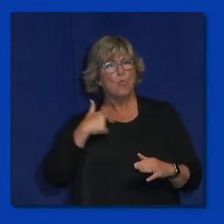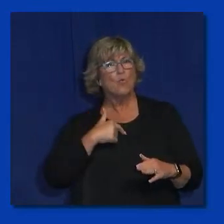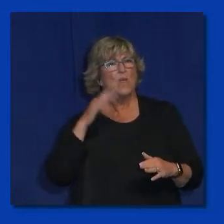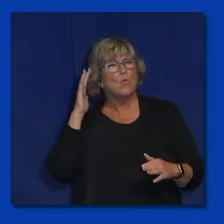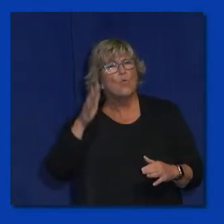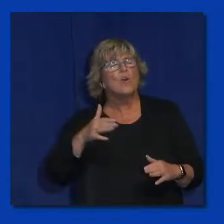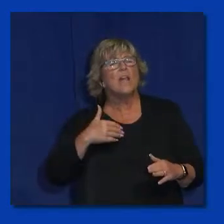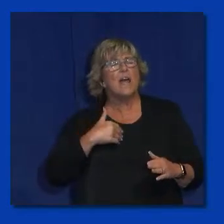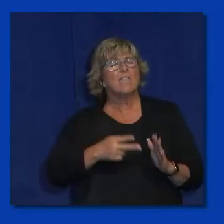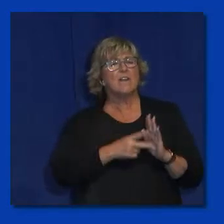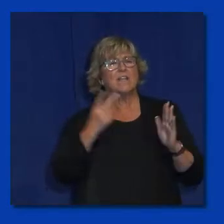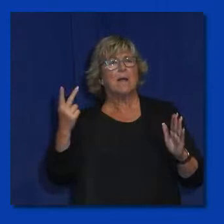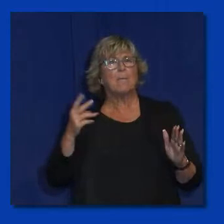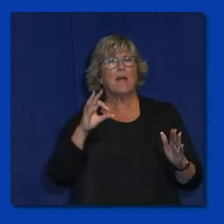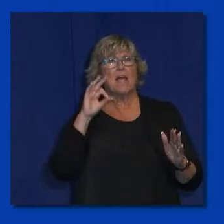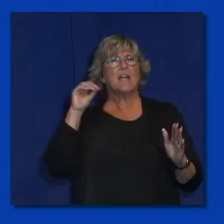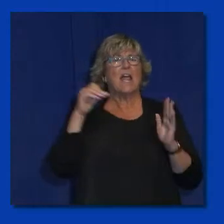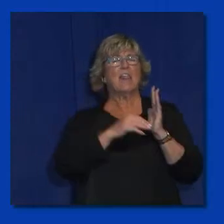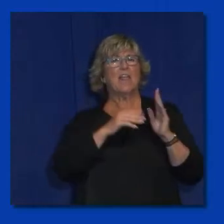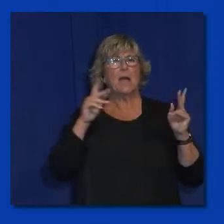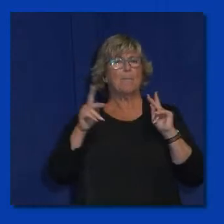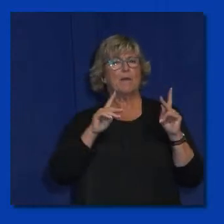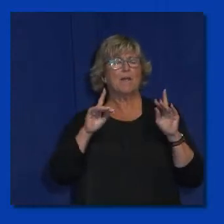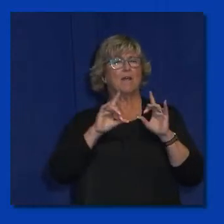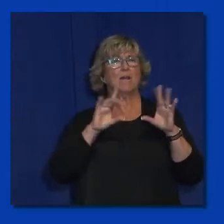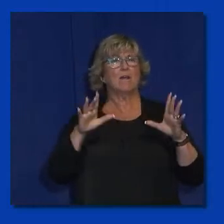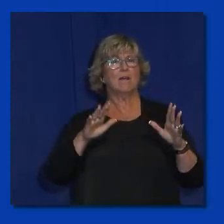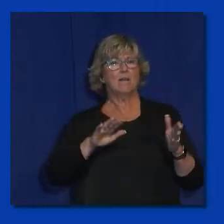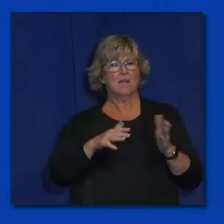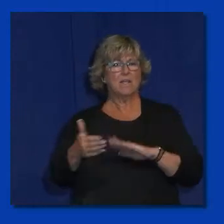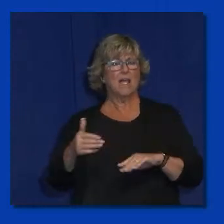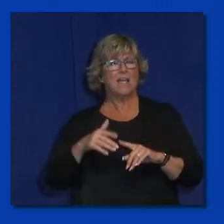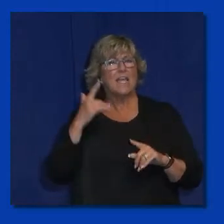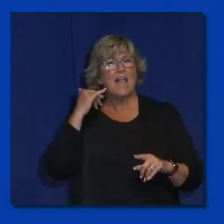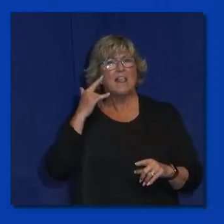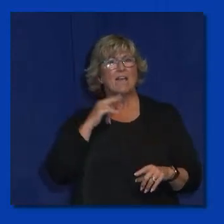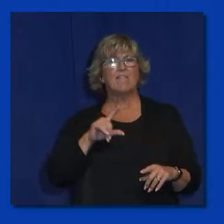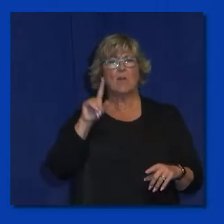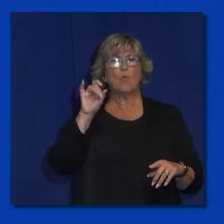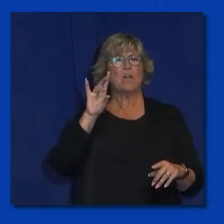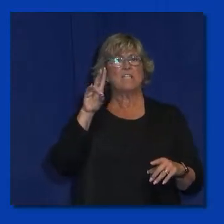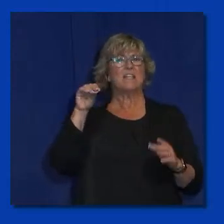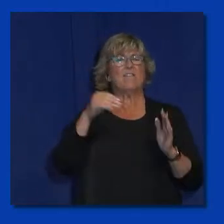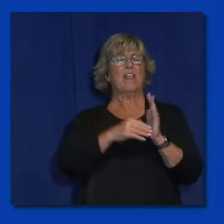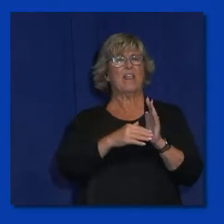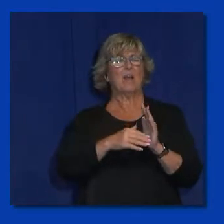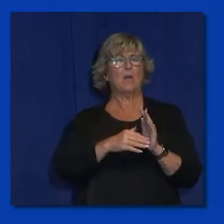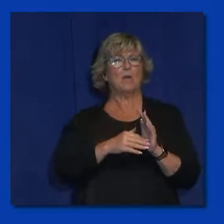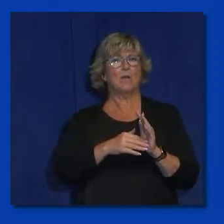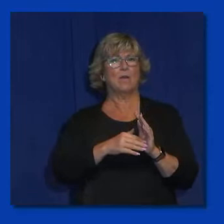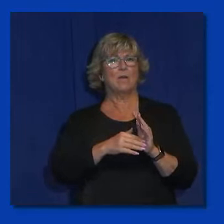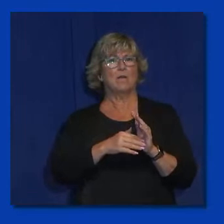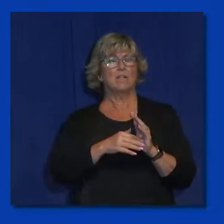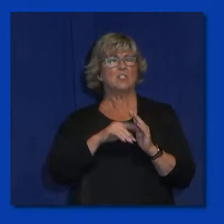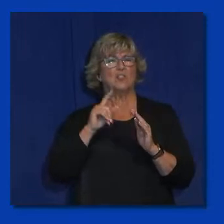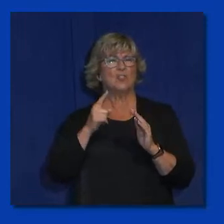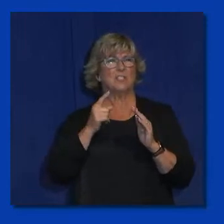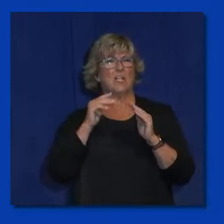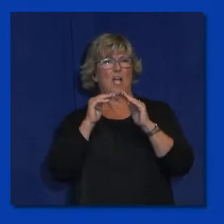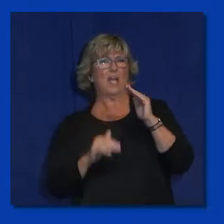Double. About 90,000 people tragically lost their lives in the state of California, 170,000, just shy of double.